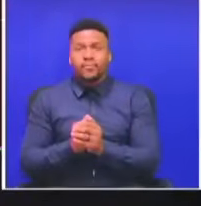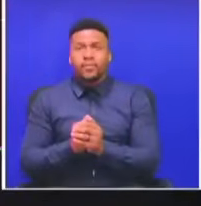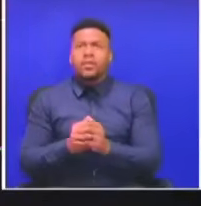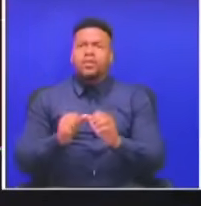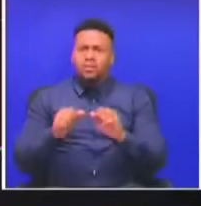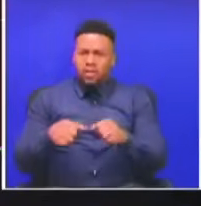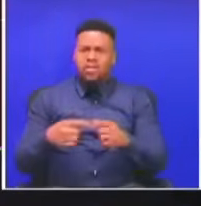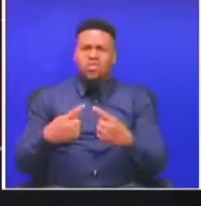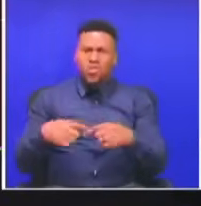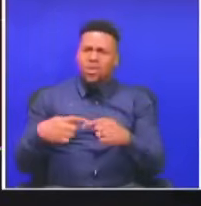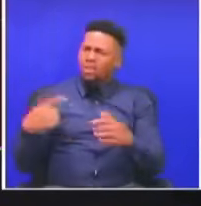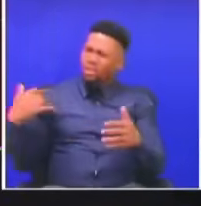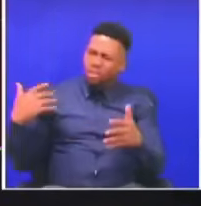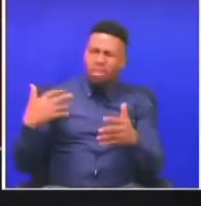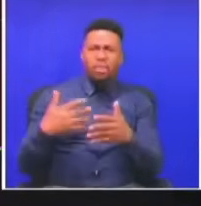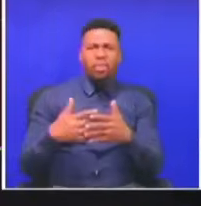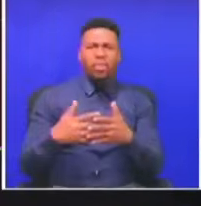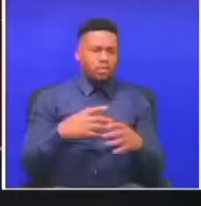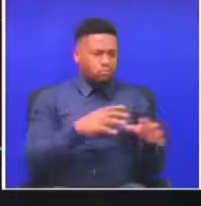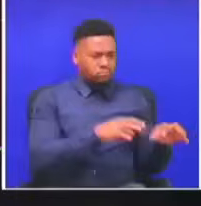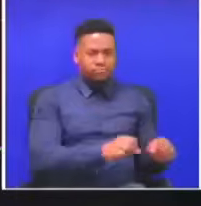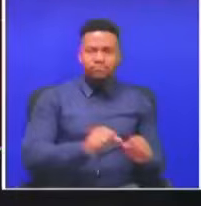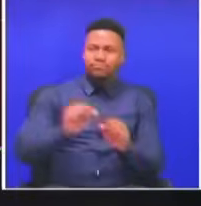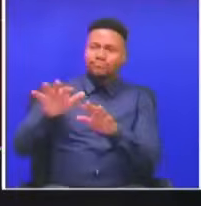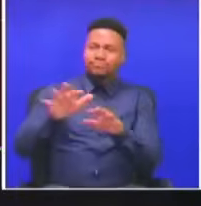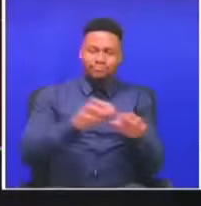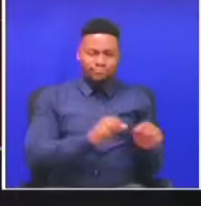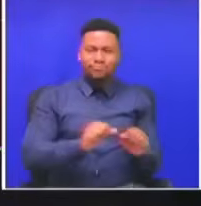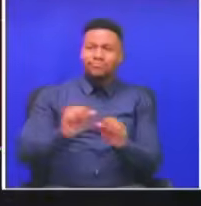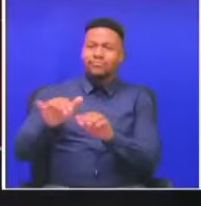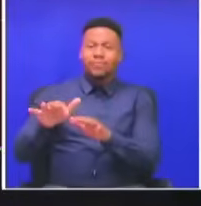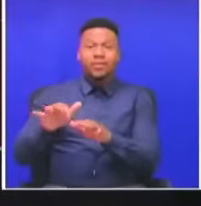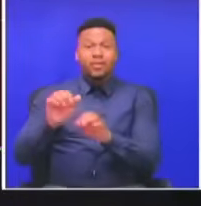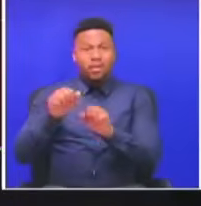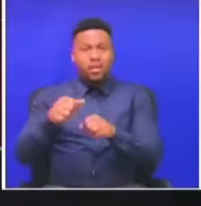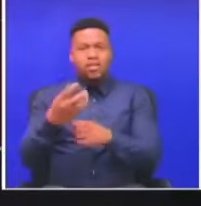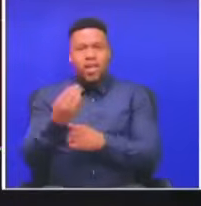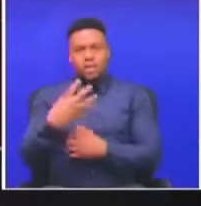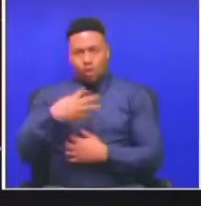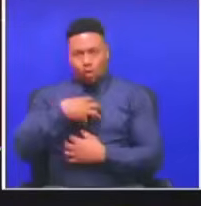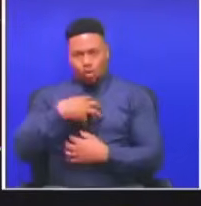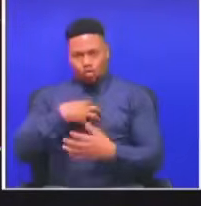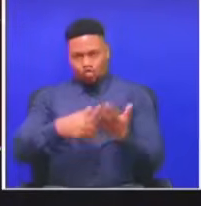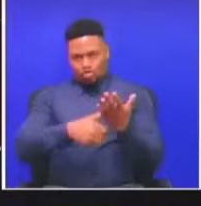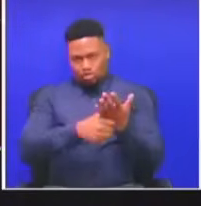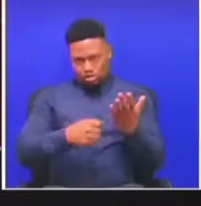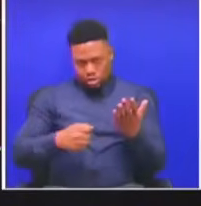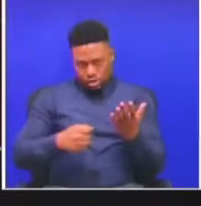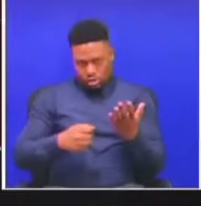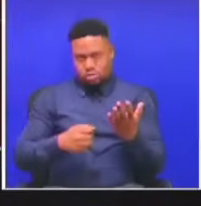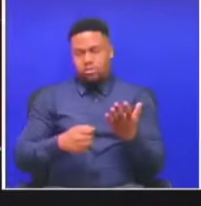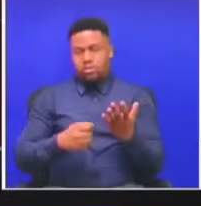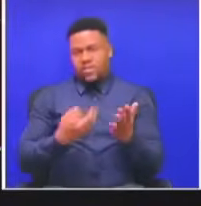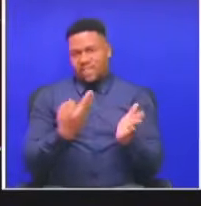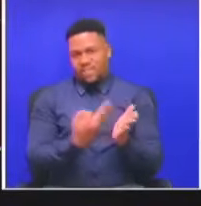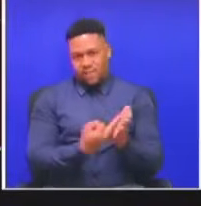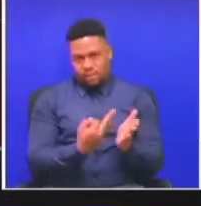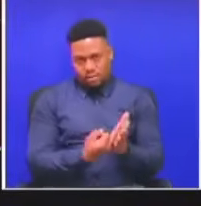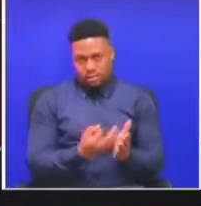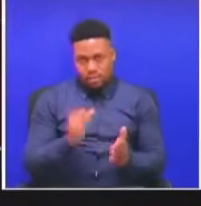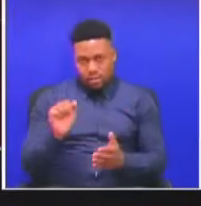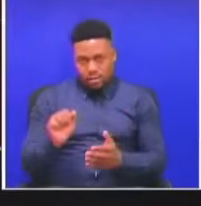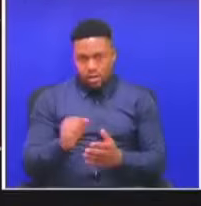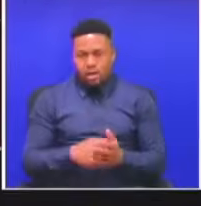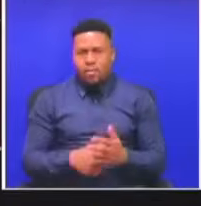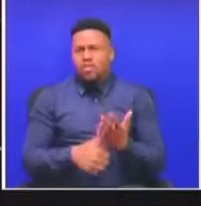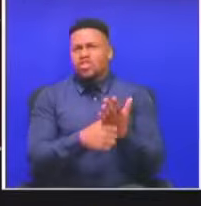exporting these to them on a tariff-free basis, whilst they had offered us a tariff-free entry through